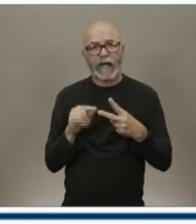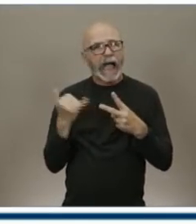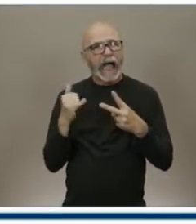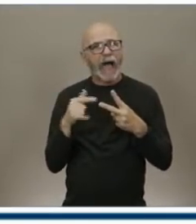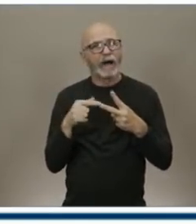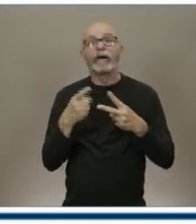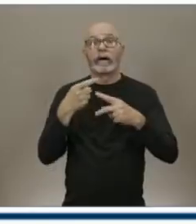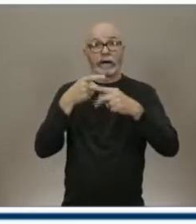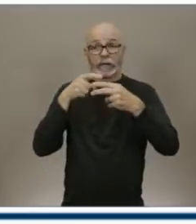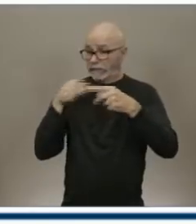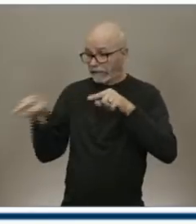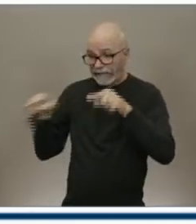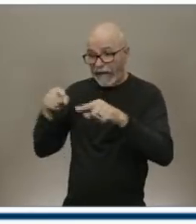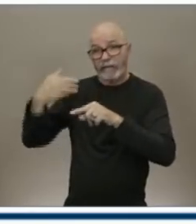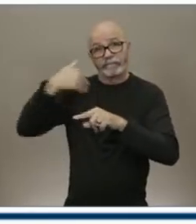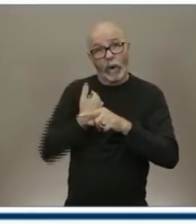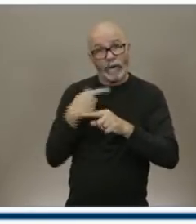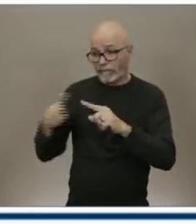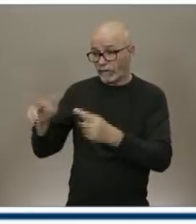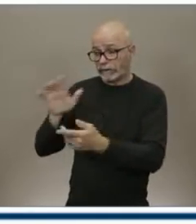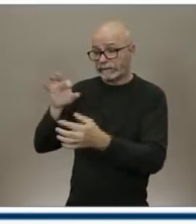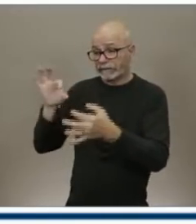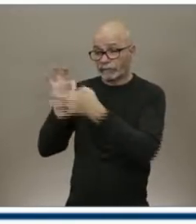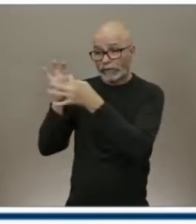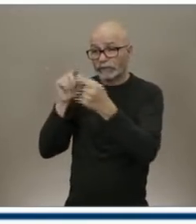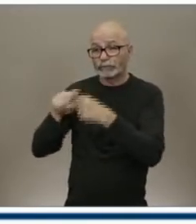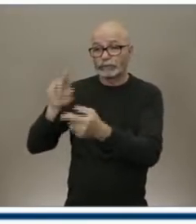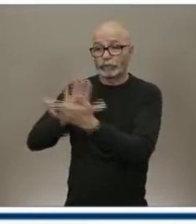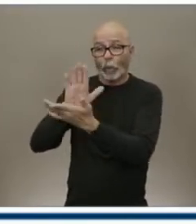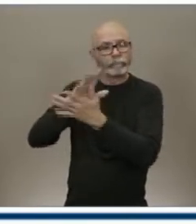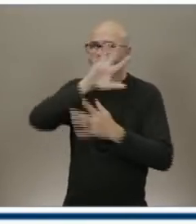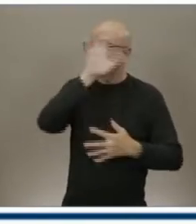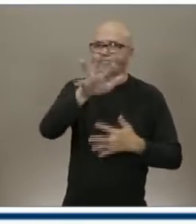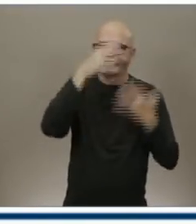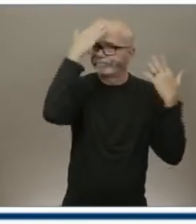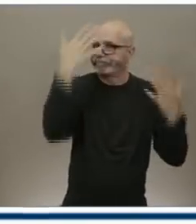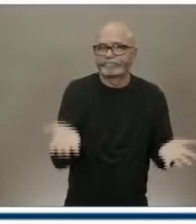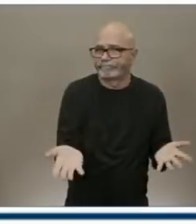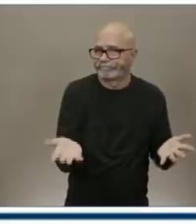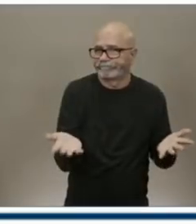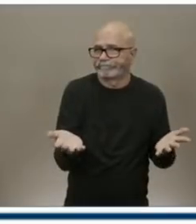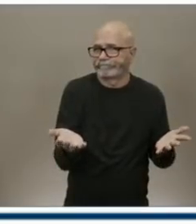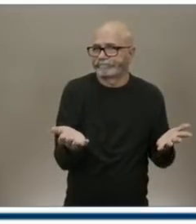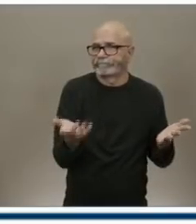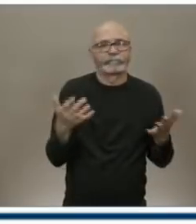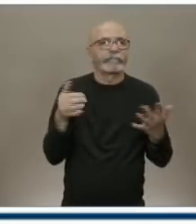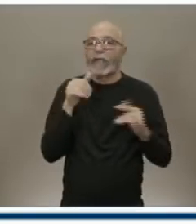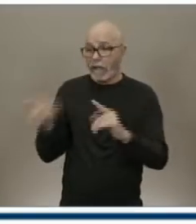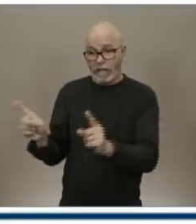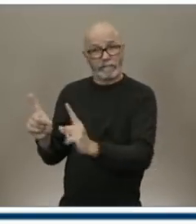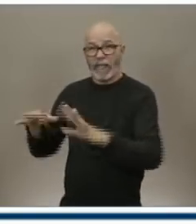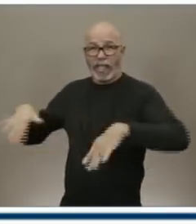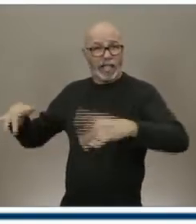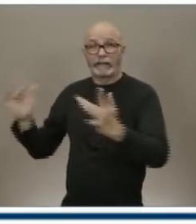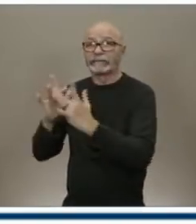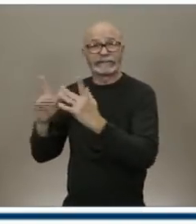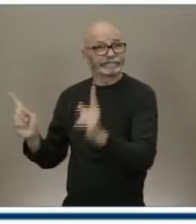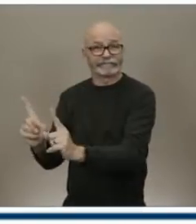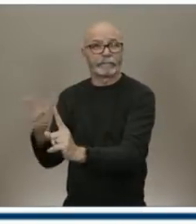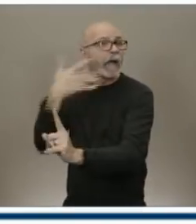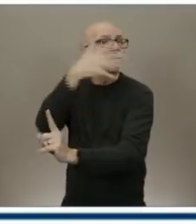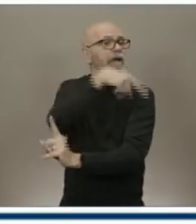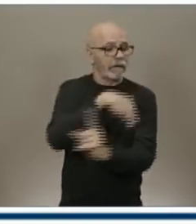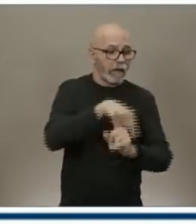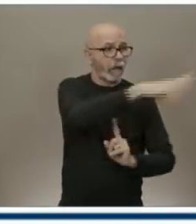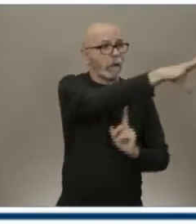that the second case was not identified as a close contact as the first case. So we want to remind everybody that even though we're